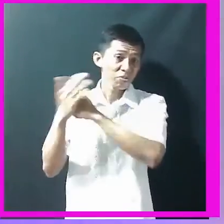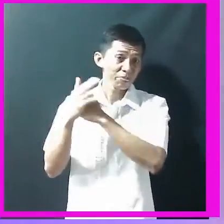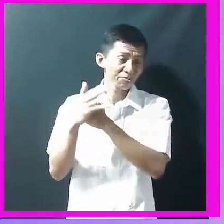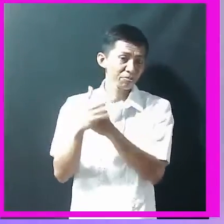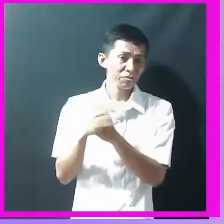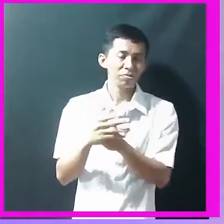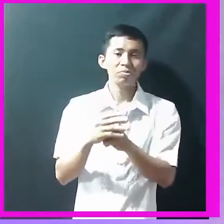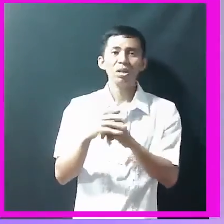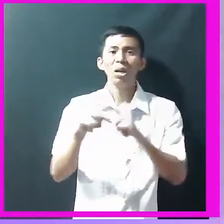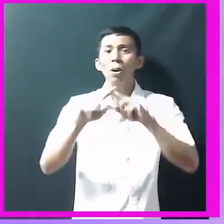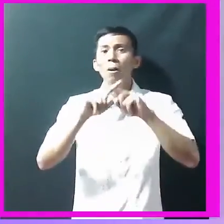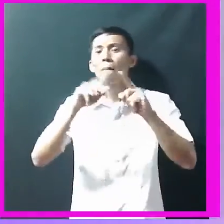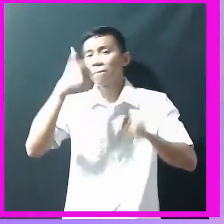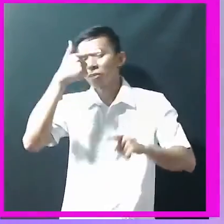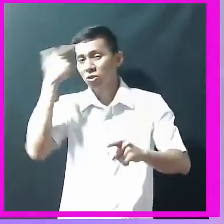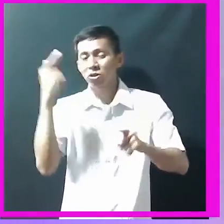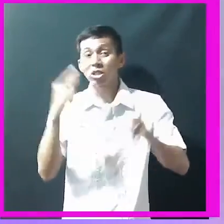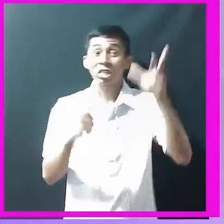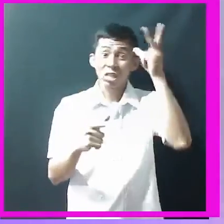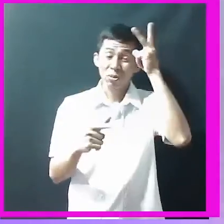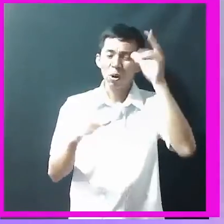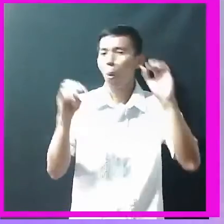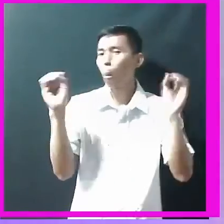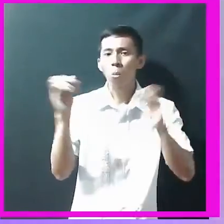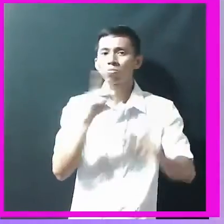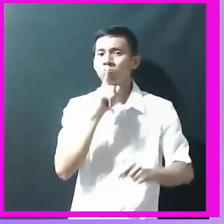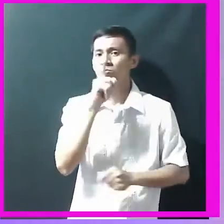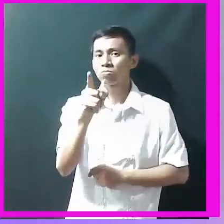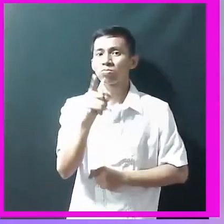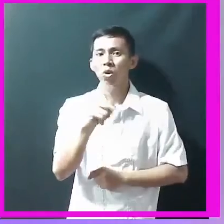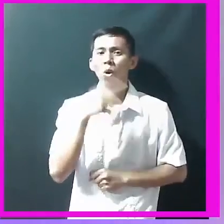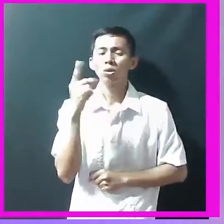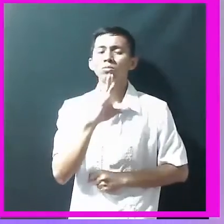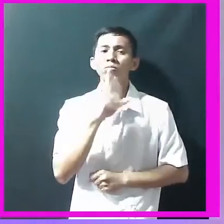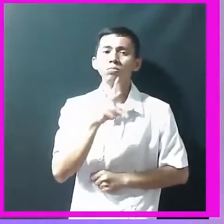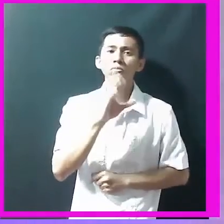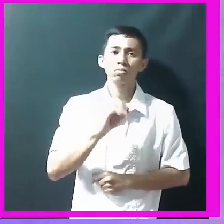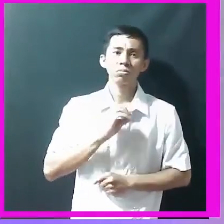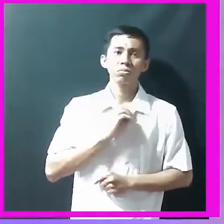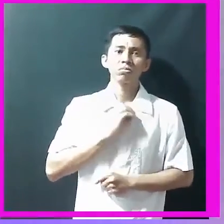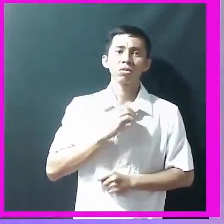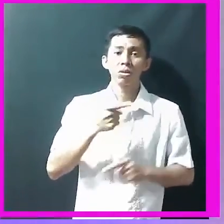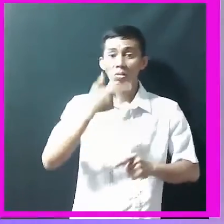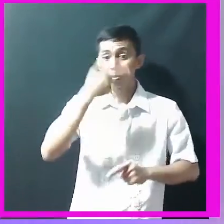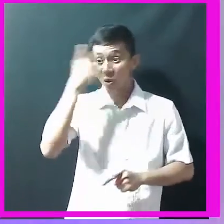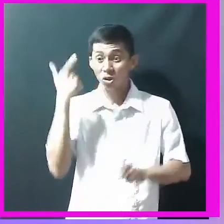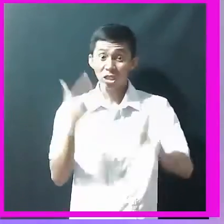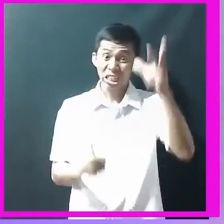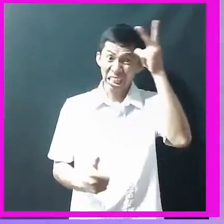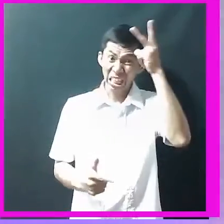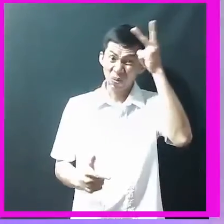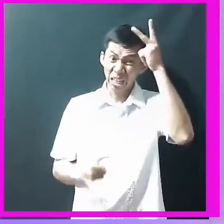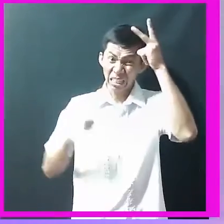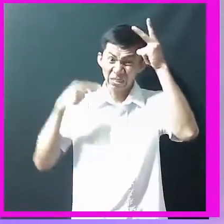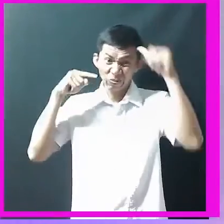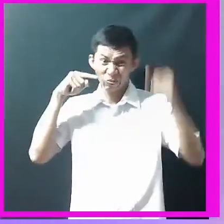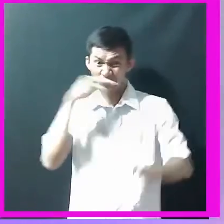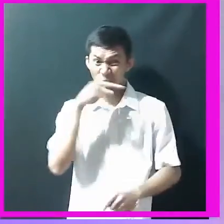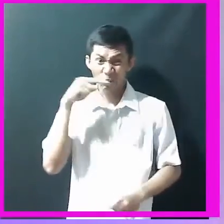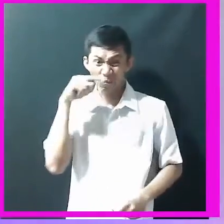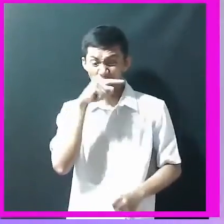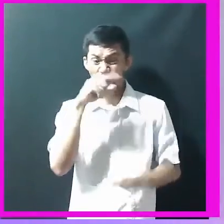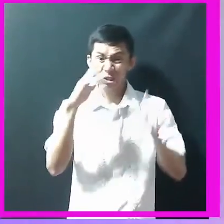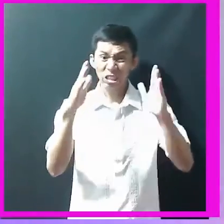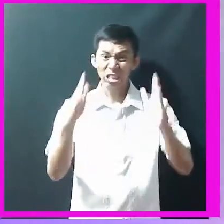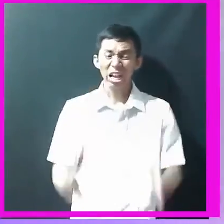him. When he speaketh a lie, he speaketh of his own, for he is a liar and the father of